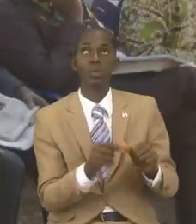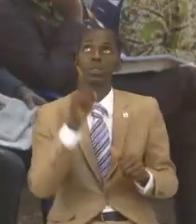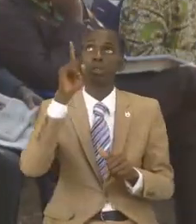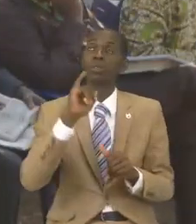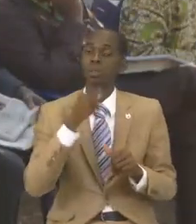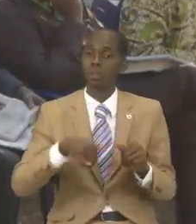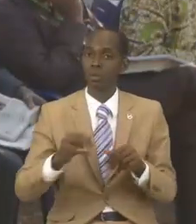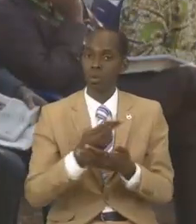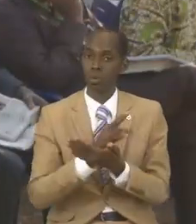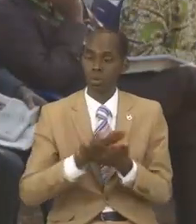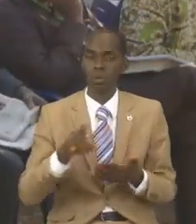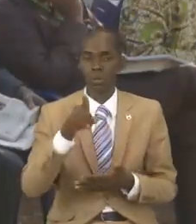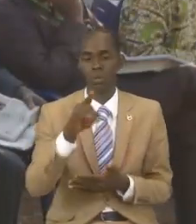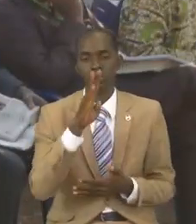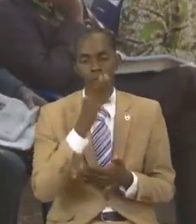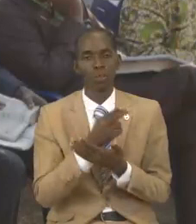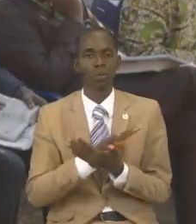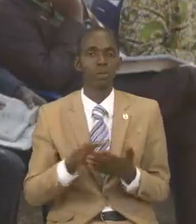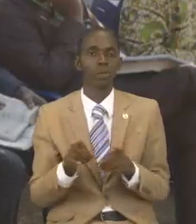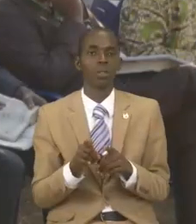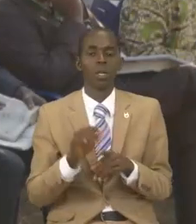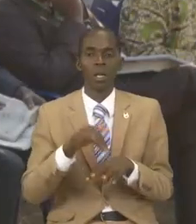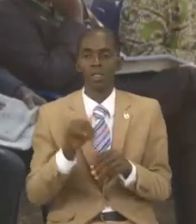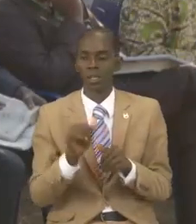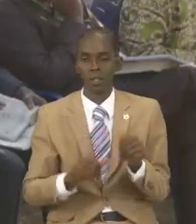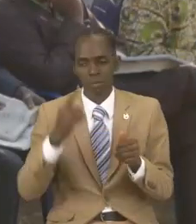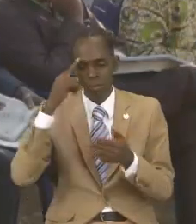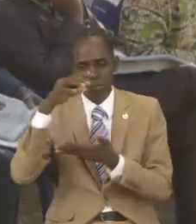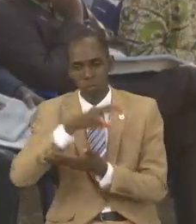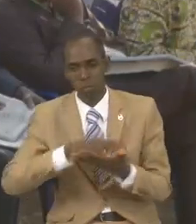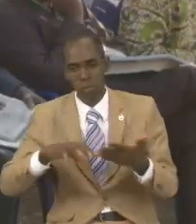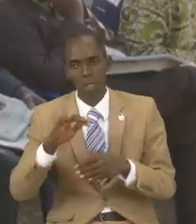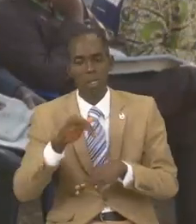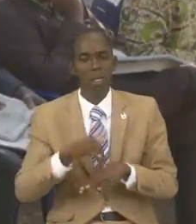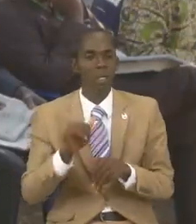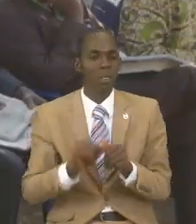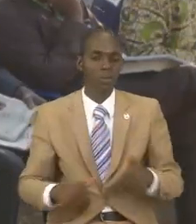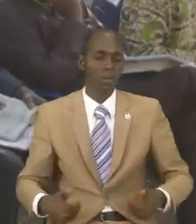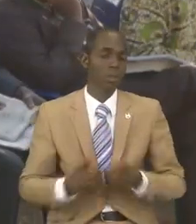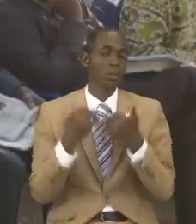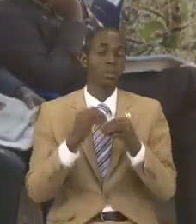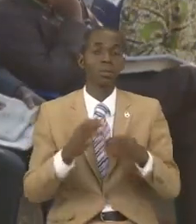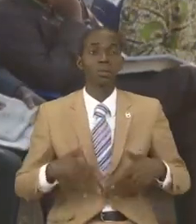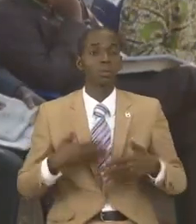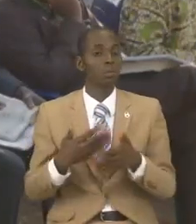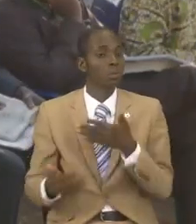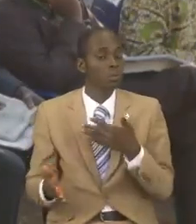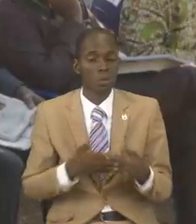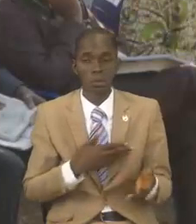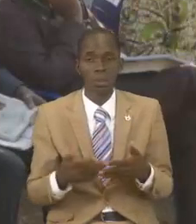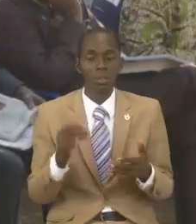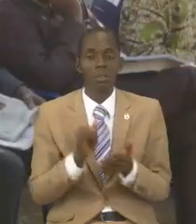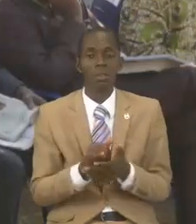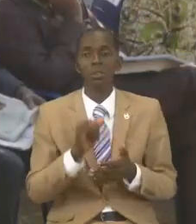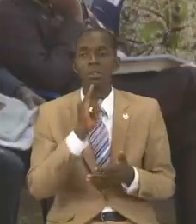holy. At every crossroad, every challenge in your life, whatever is thrown